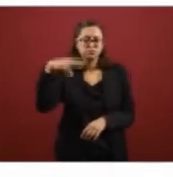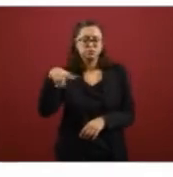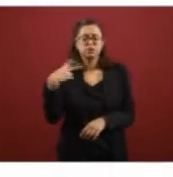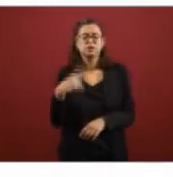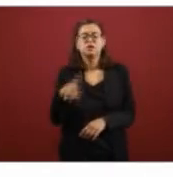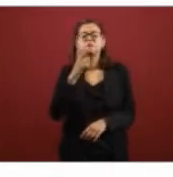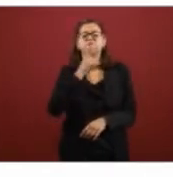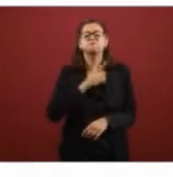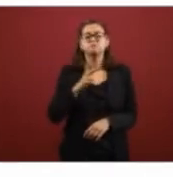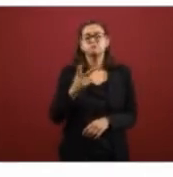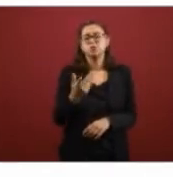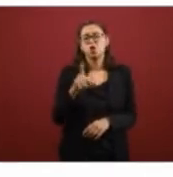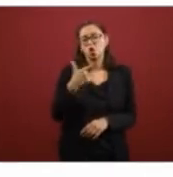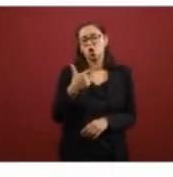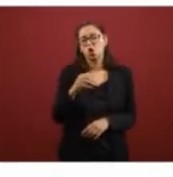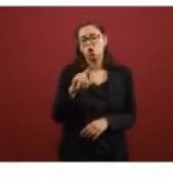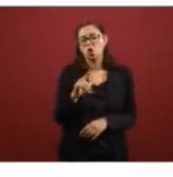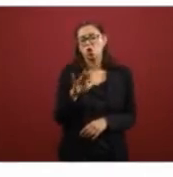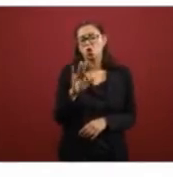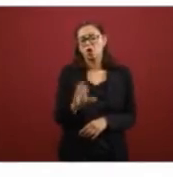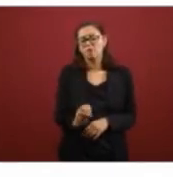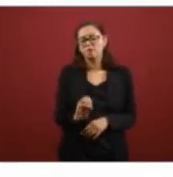Costa Calcos,